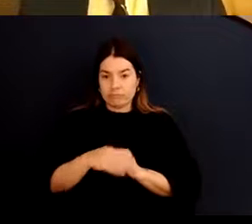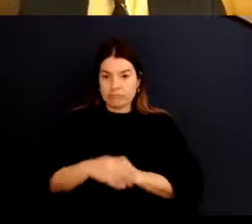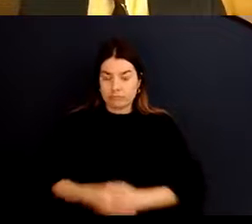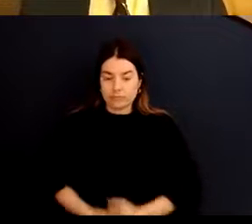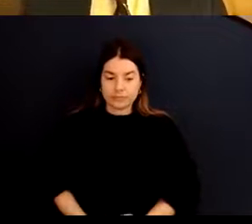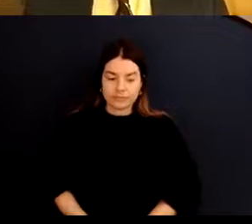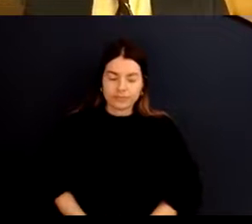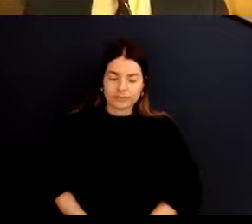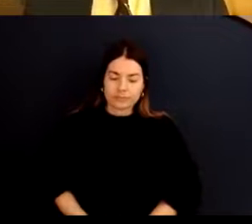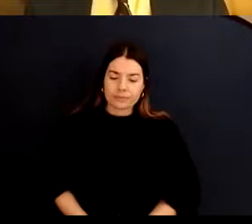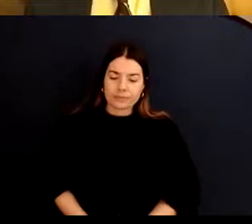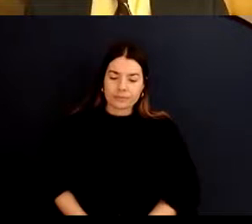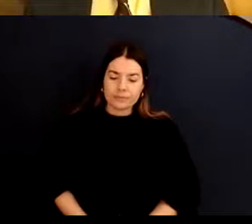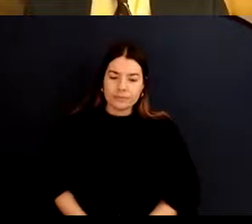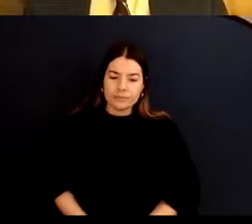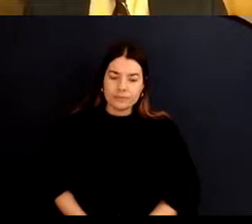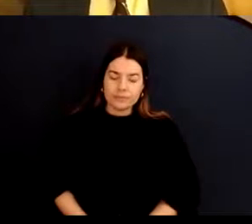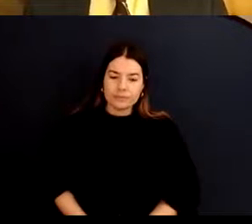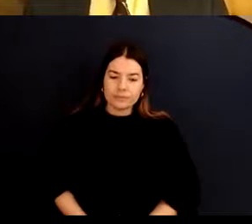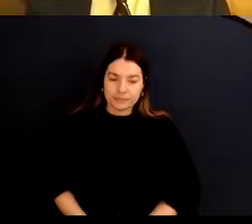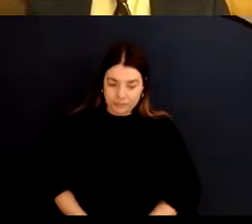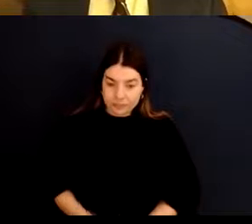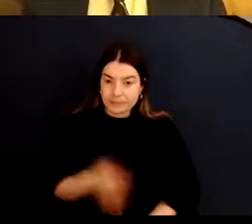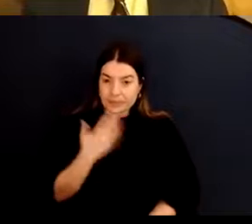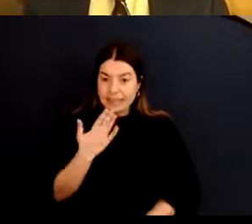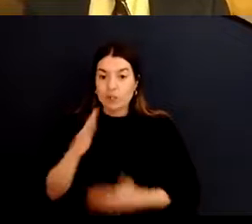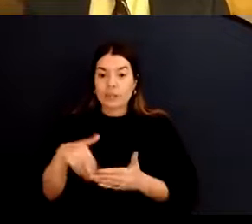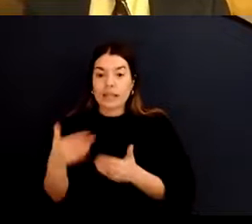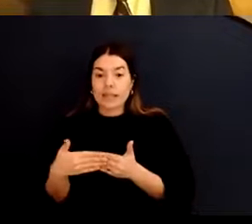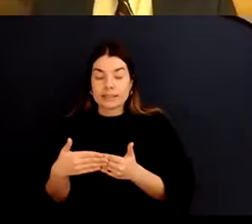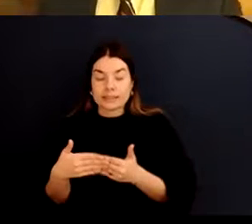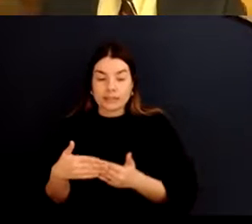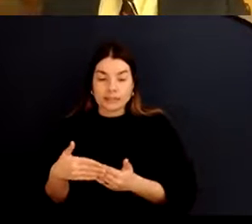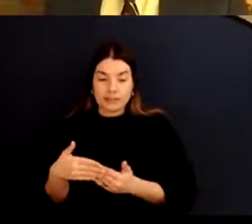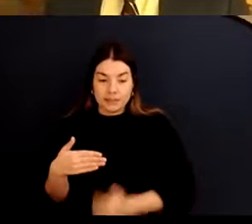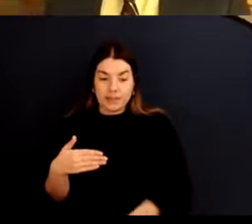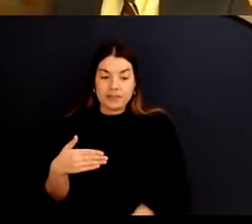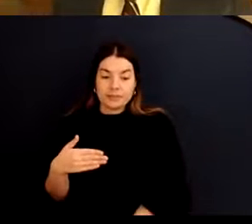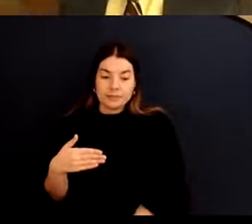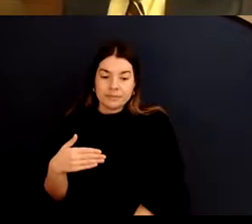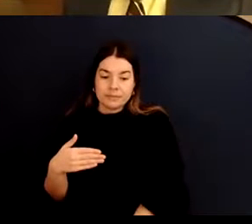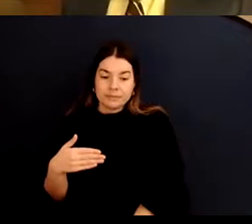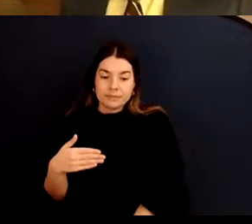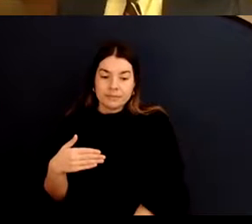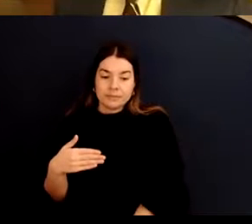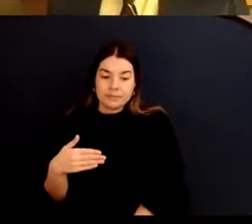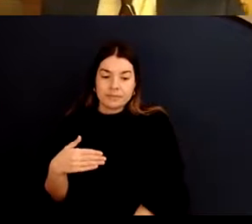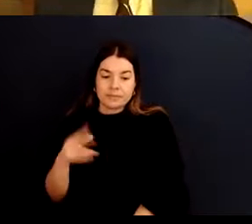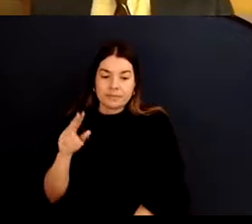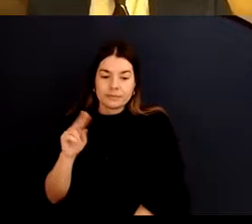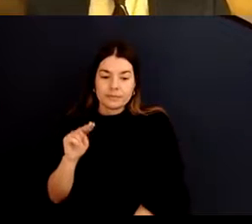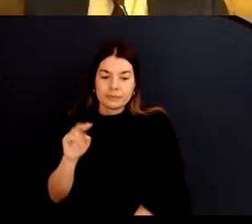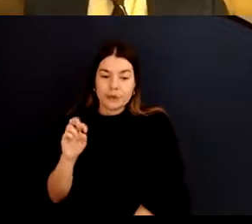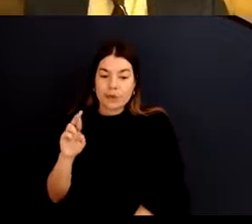you. And the next candidate for this is Norris Tyrone